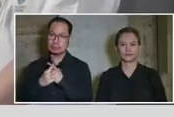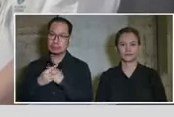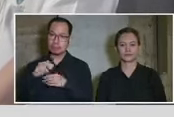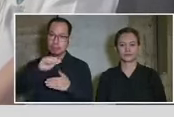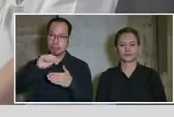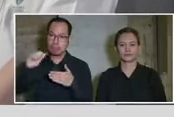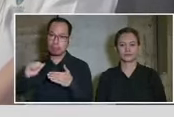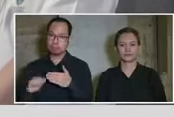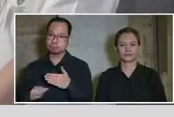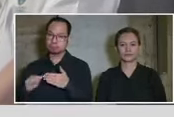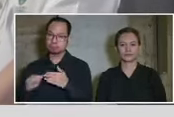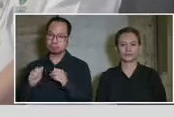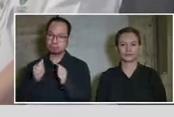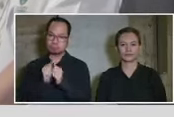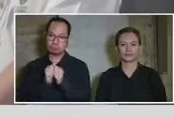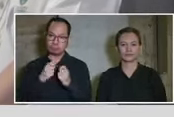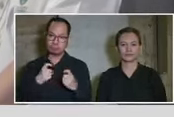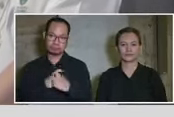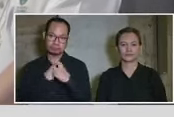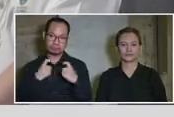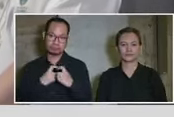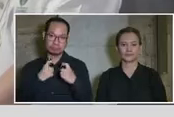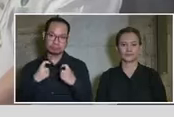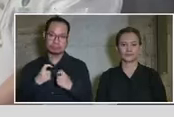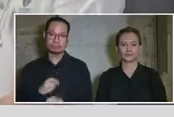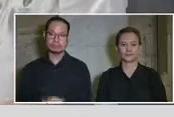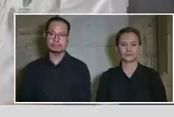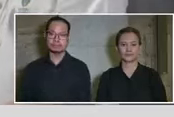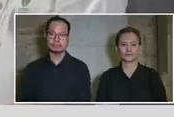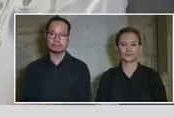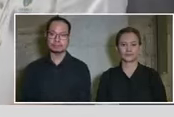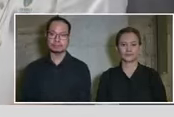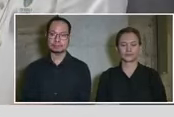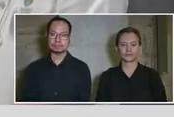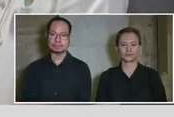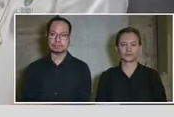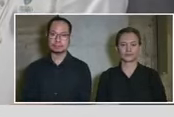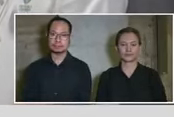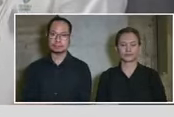those going down into the pit.